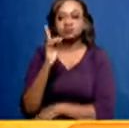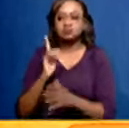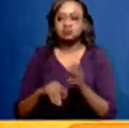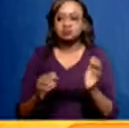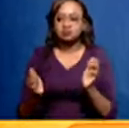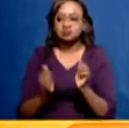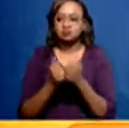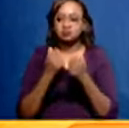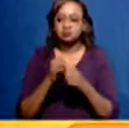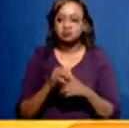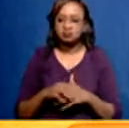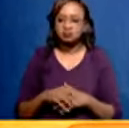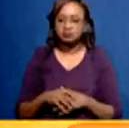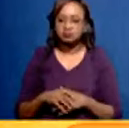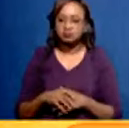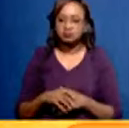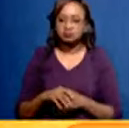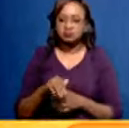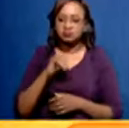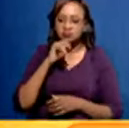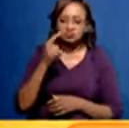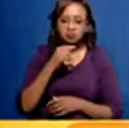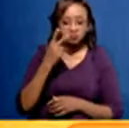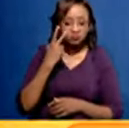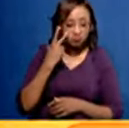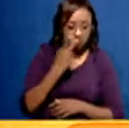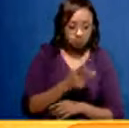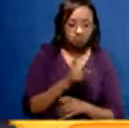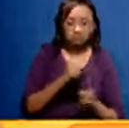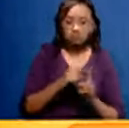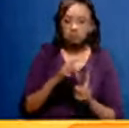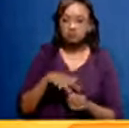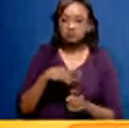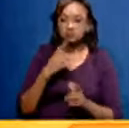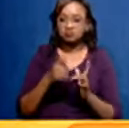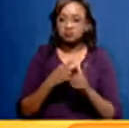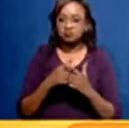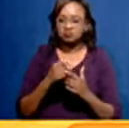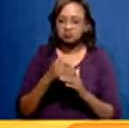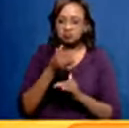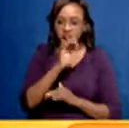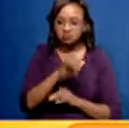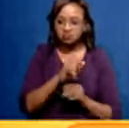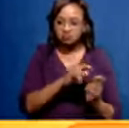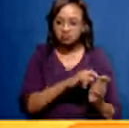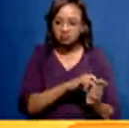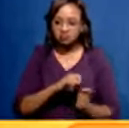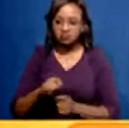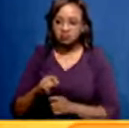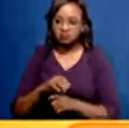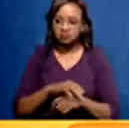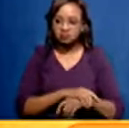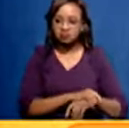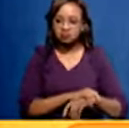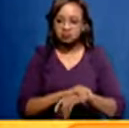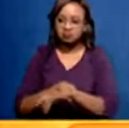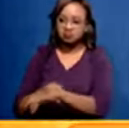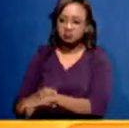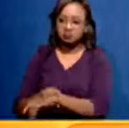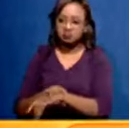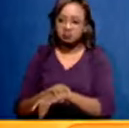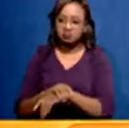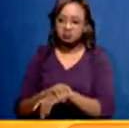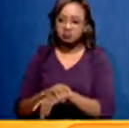reality on the ground. You feel the reality on the ground. And I was pulled aside into a quote-unquote, Jeff,